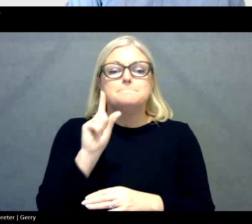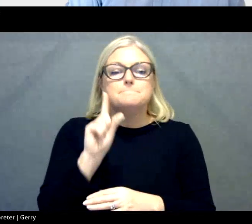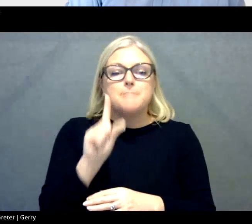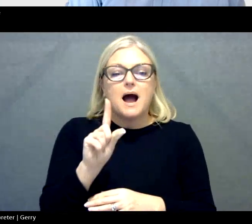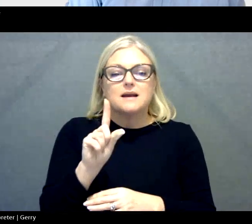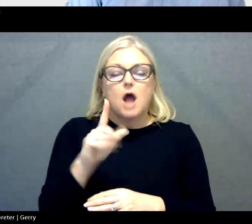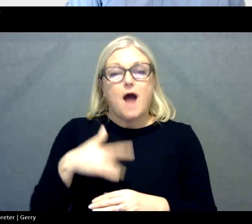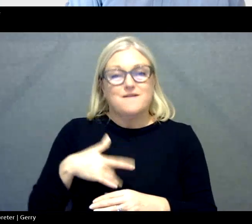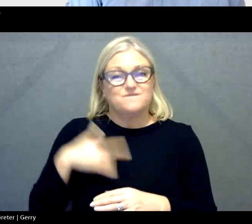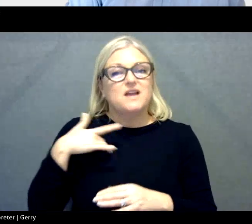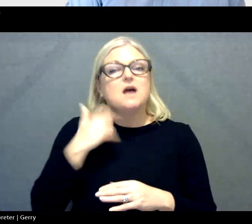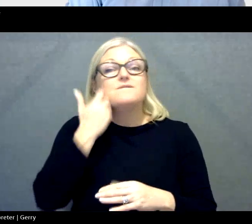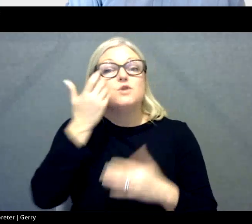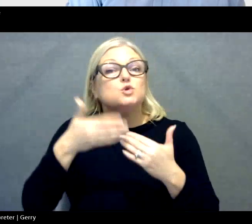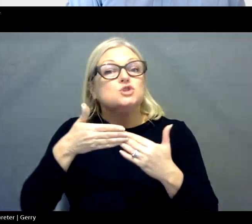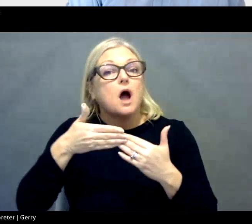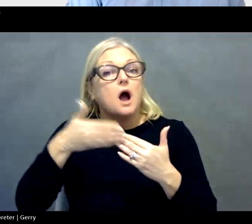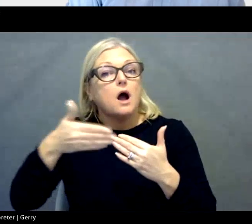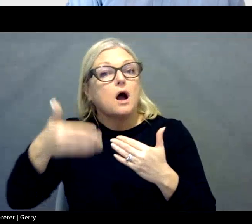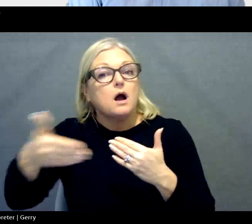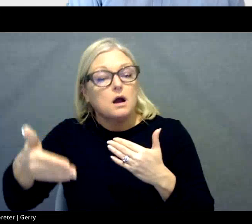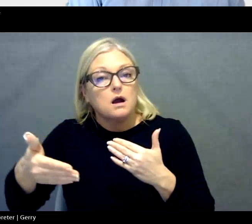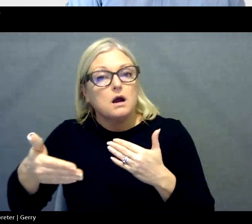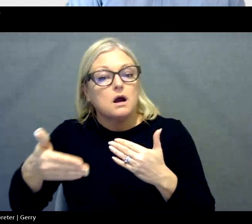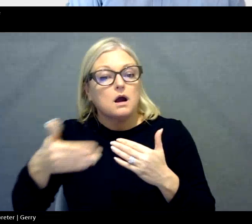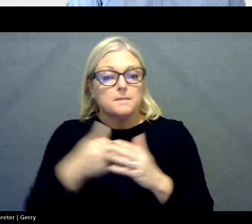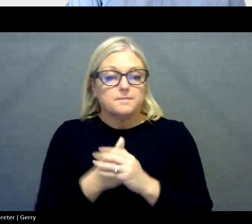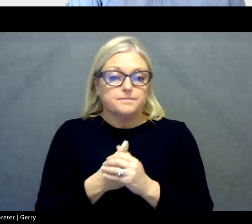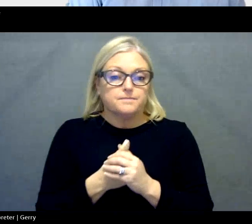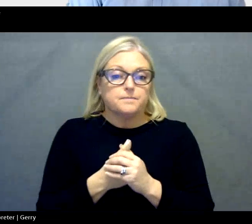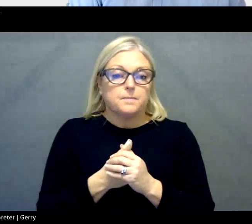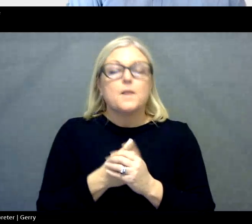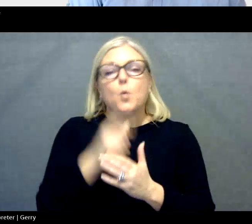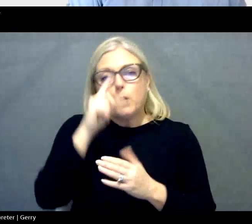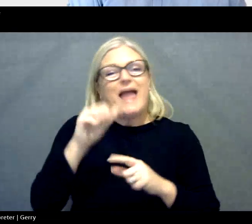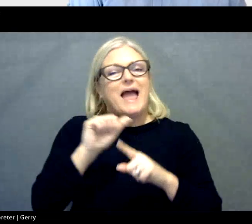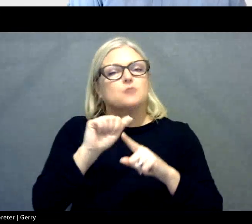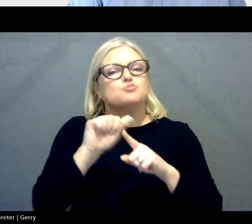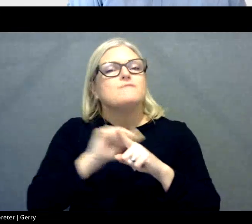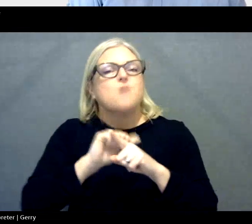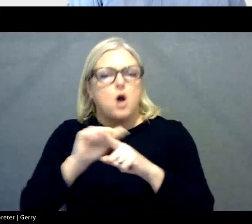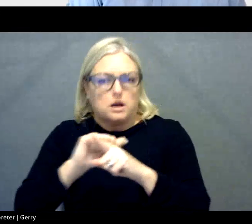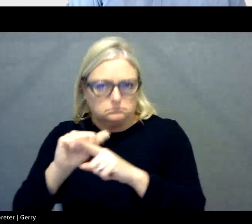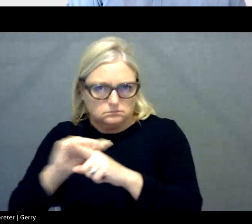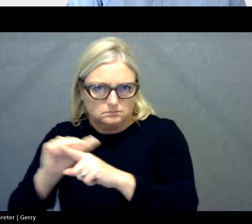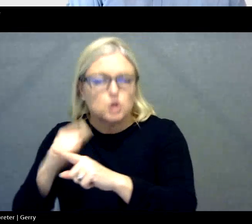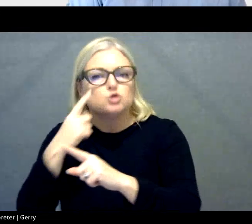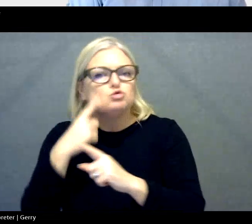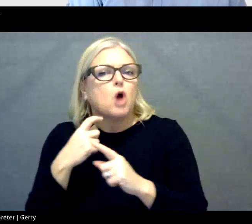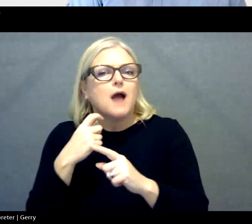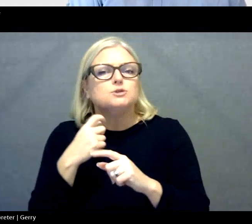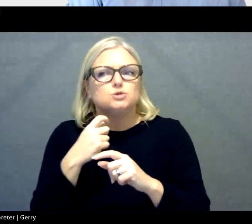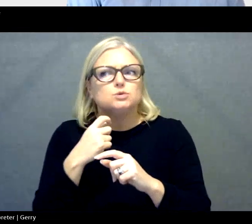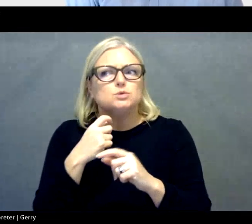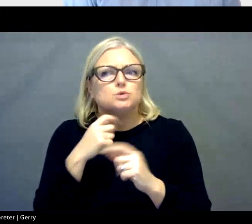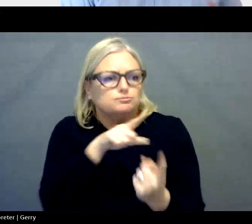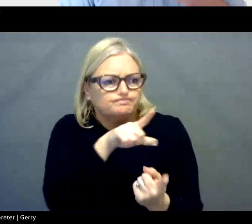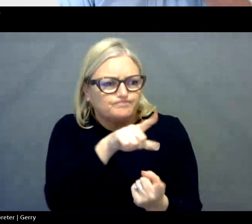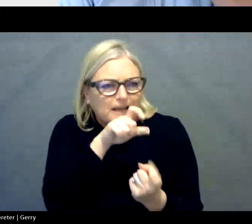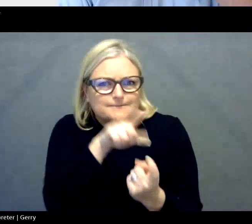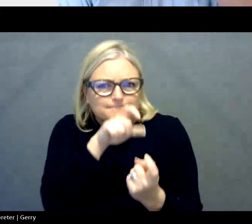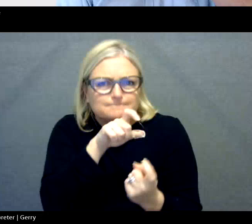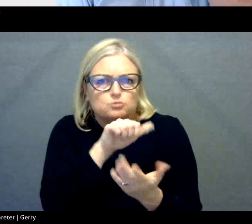particular intervention you have in mind to more refine what exactly will be the recall time frame you may be better to